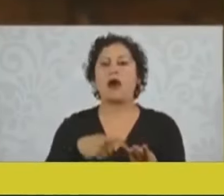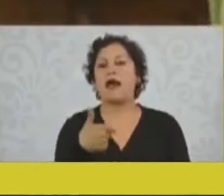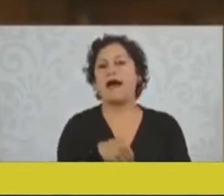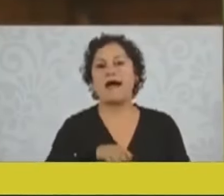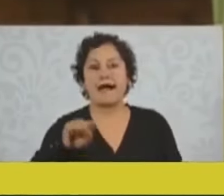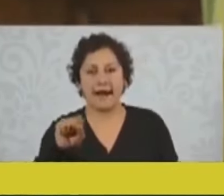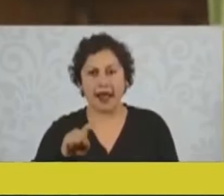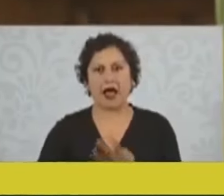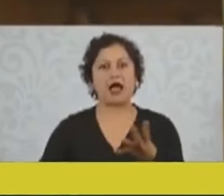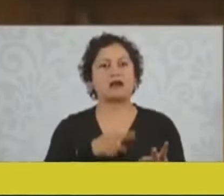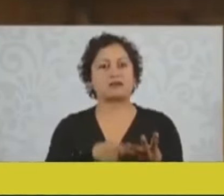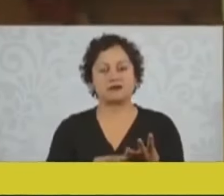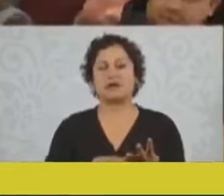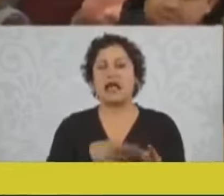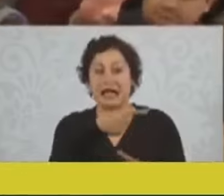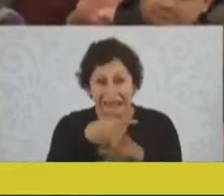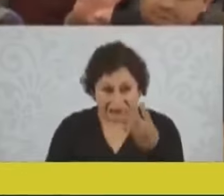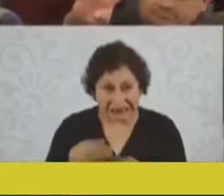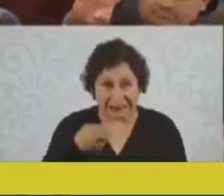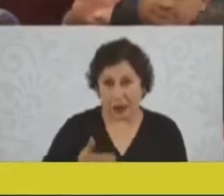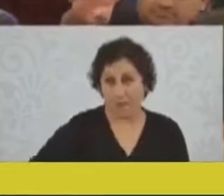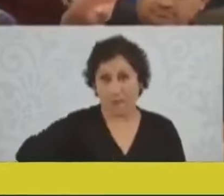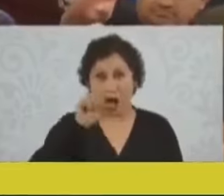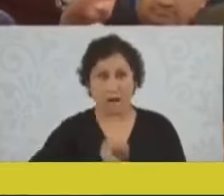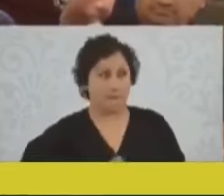gas over inflation.